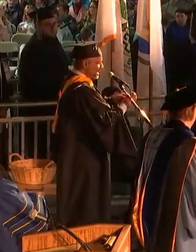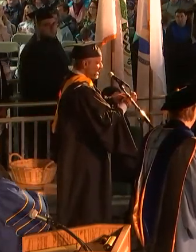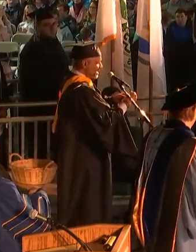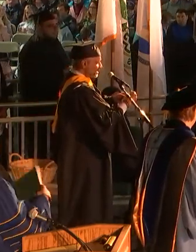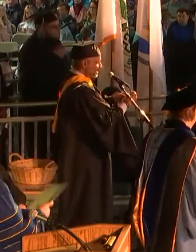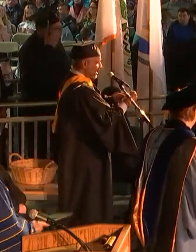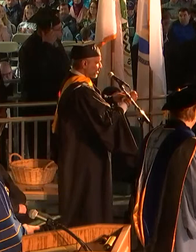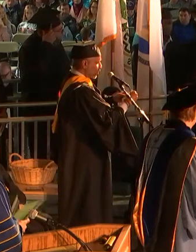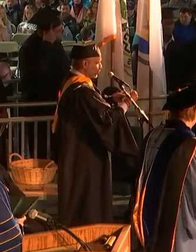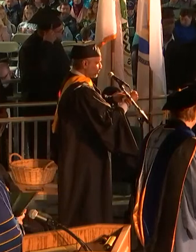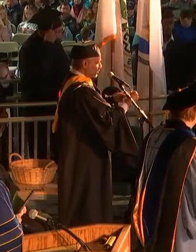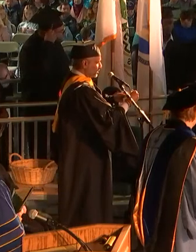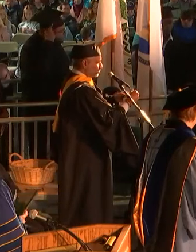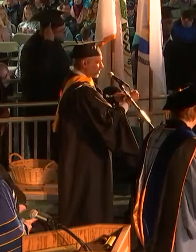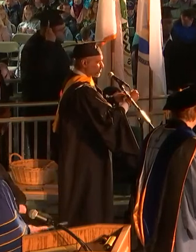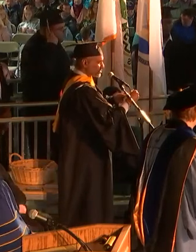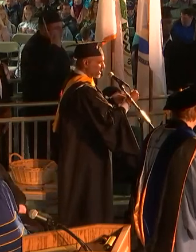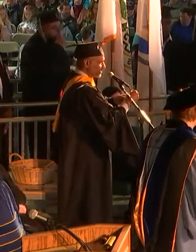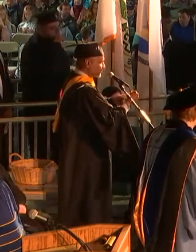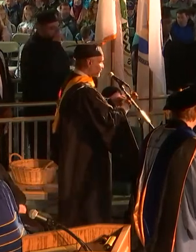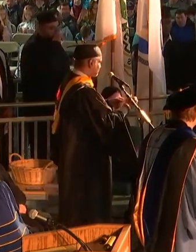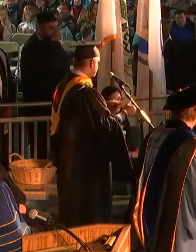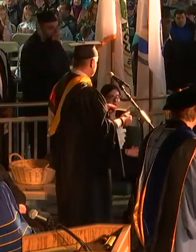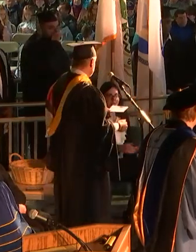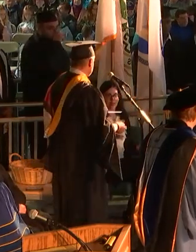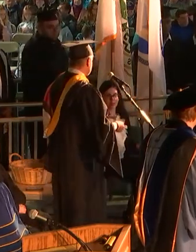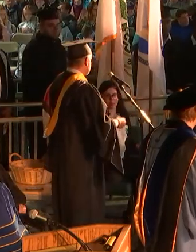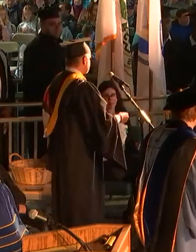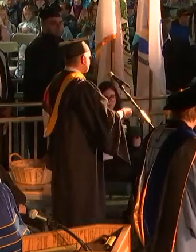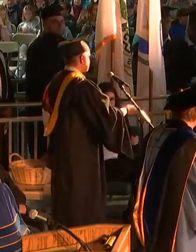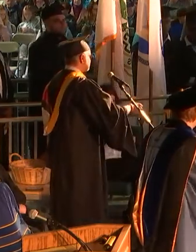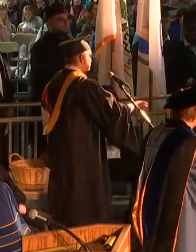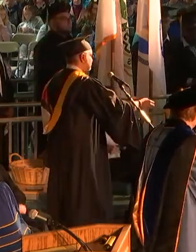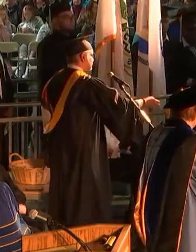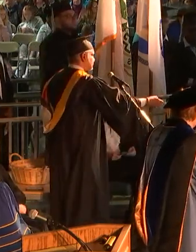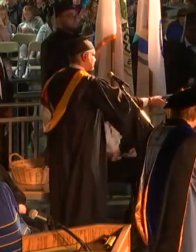Brittany A. Gallardo, General Studies.